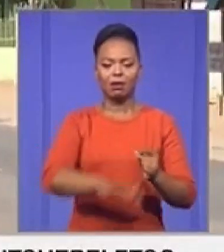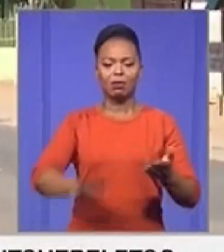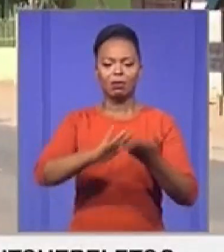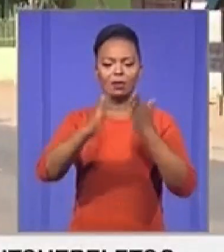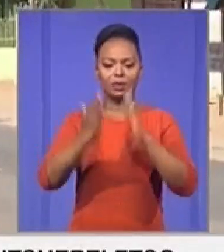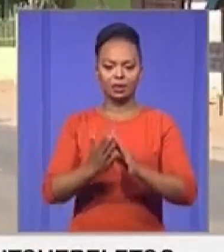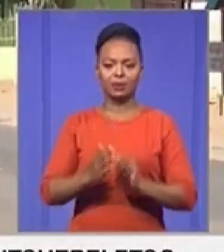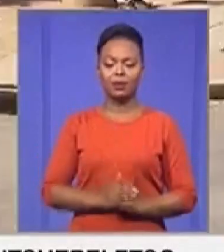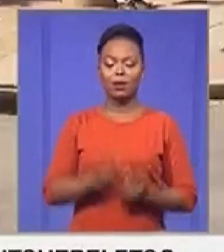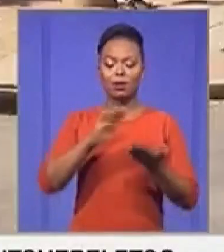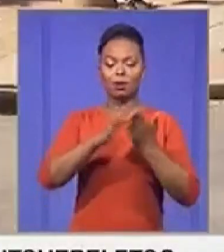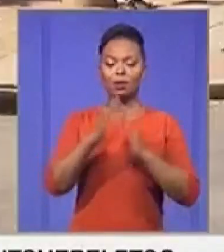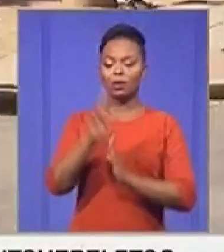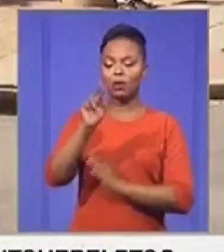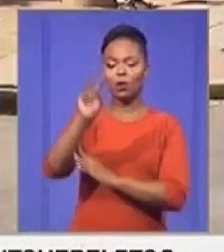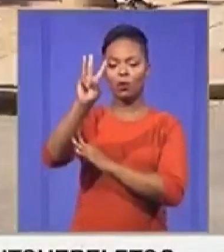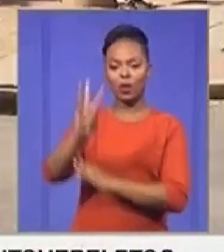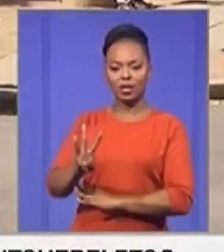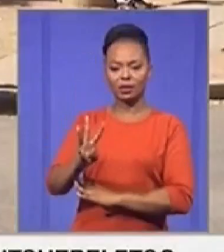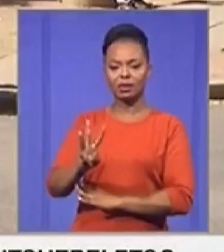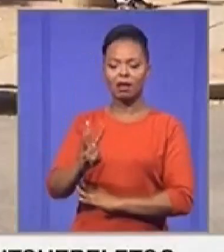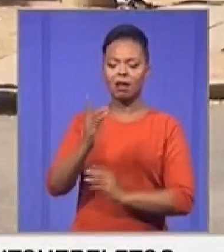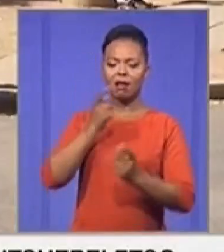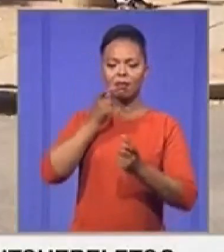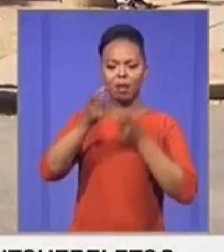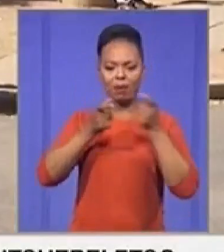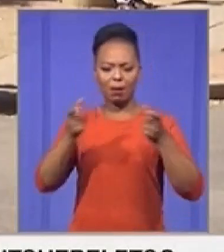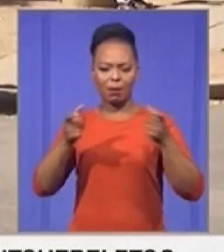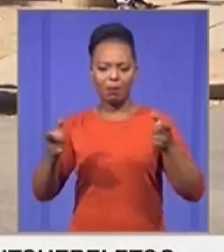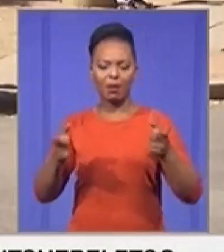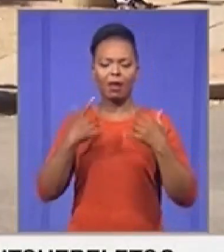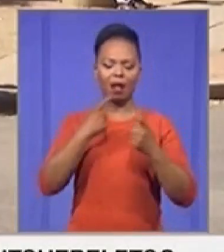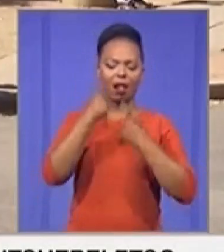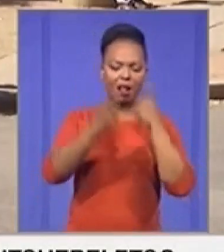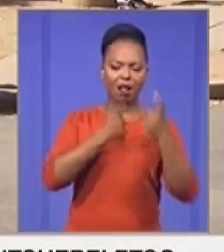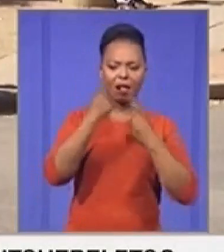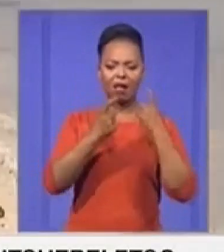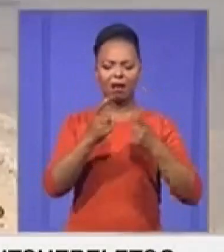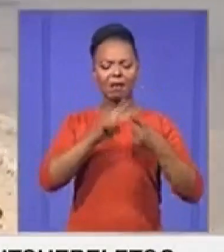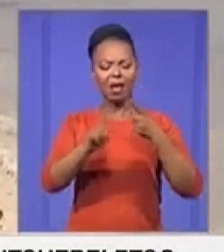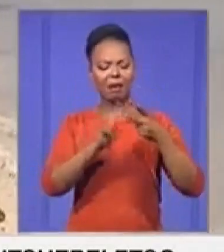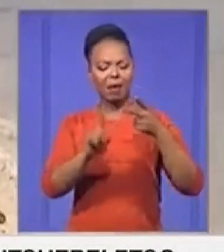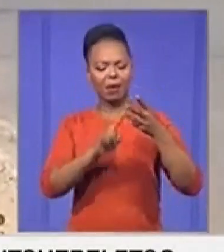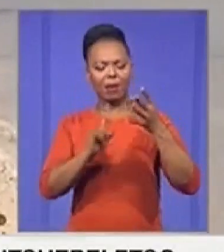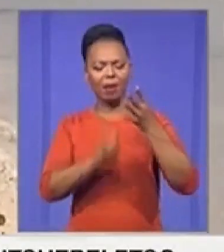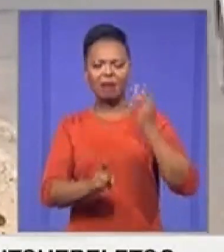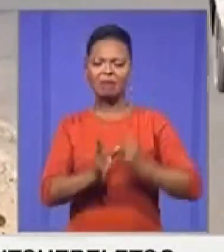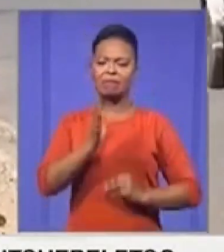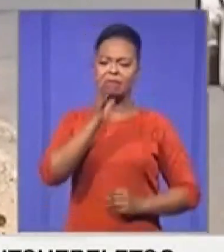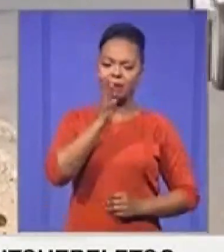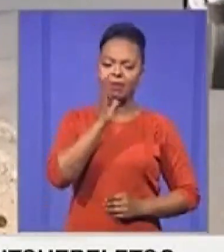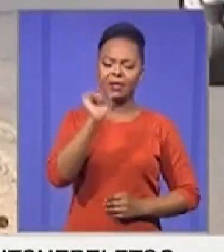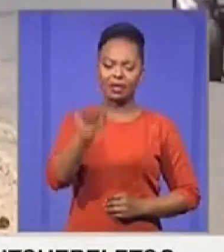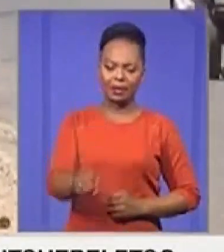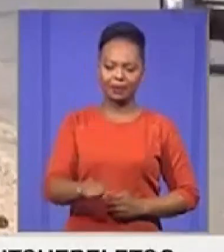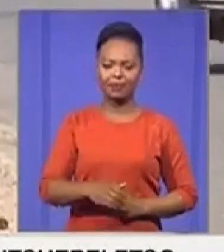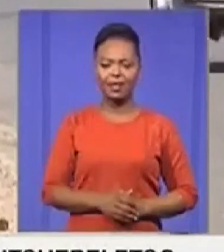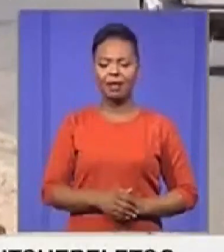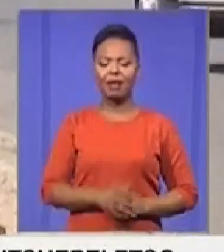West ba ile ba bua ba re rona dilo tse di re tshwenyang haholo di dingata motlhomo dilo tse di